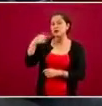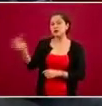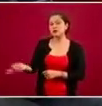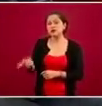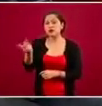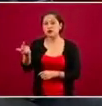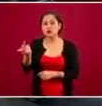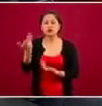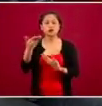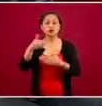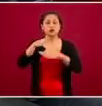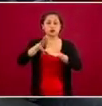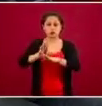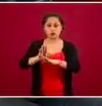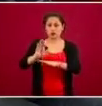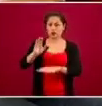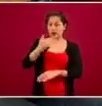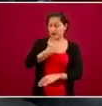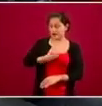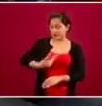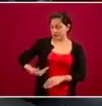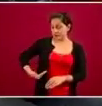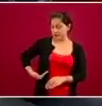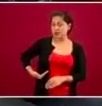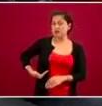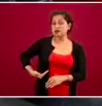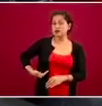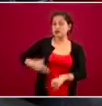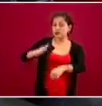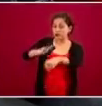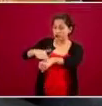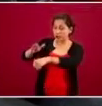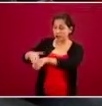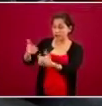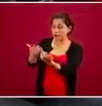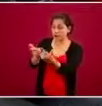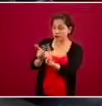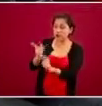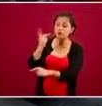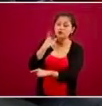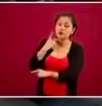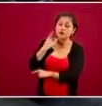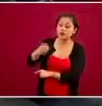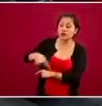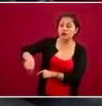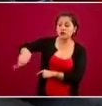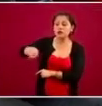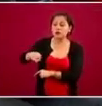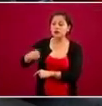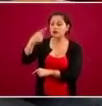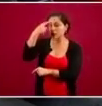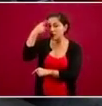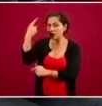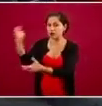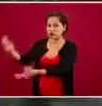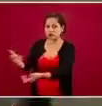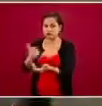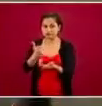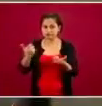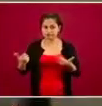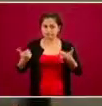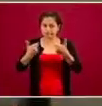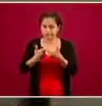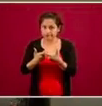within the request that the president did to political parties of donating part of